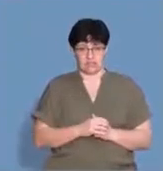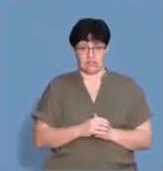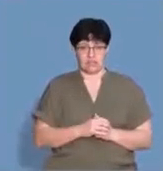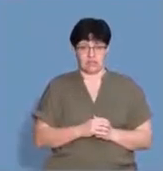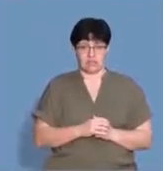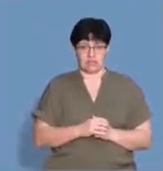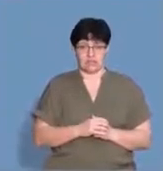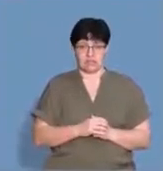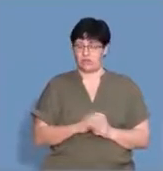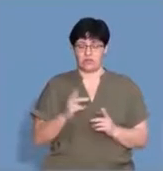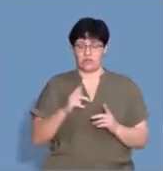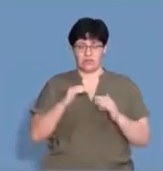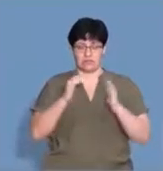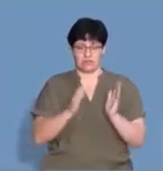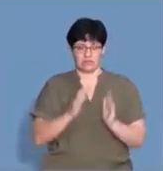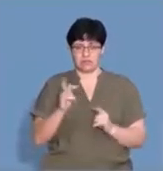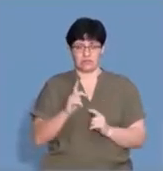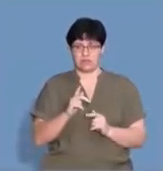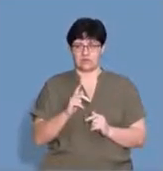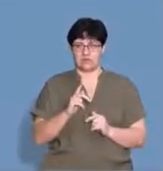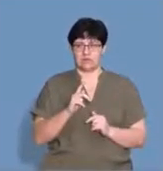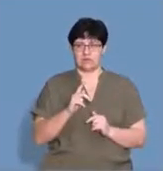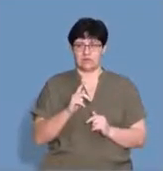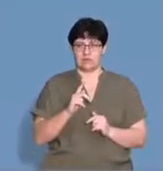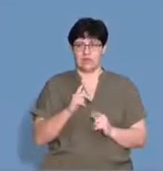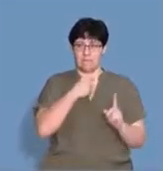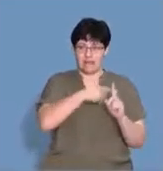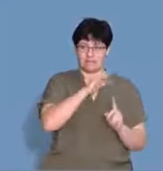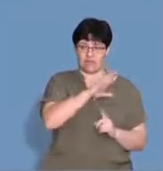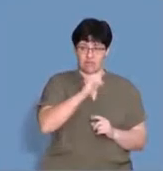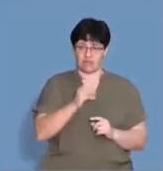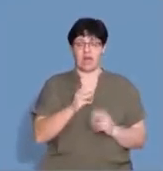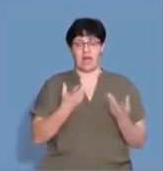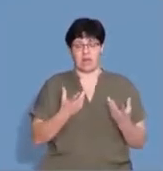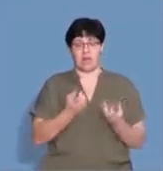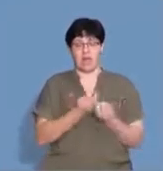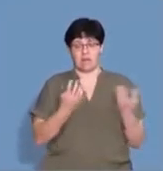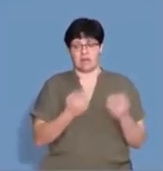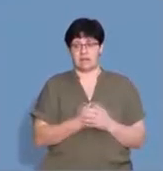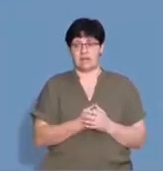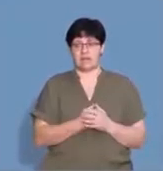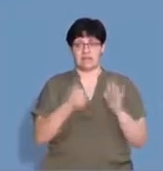brackets, actually times by the, not 9, 6. I don't know where 9 came from.